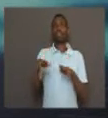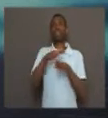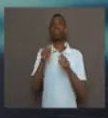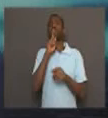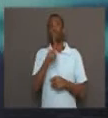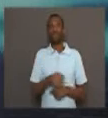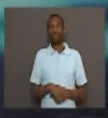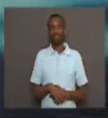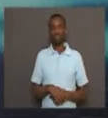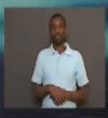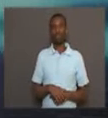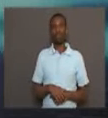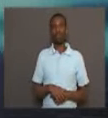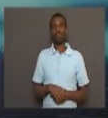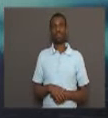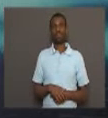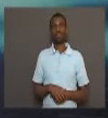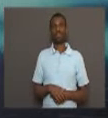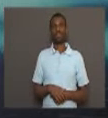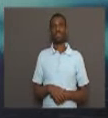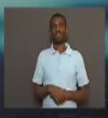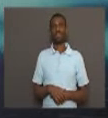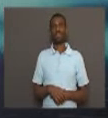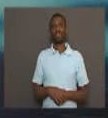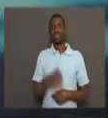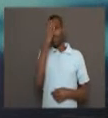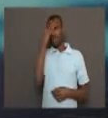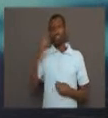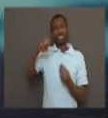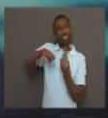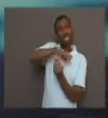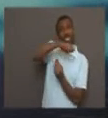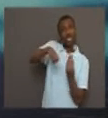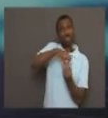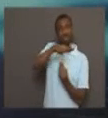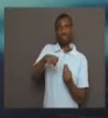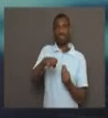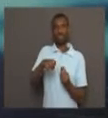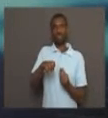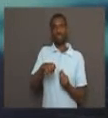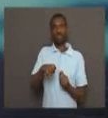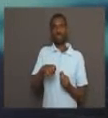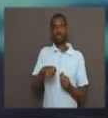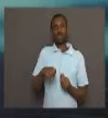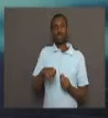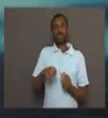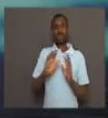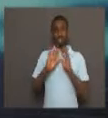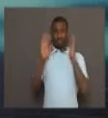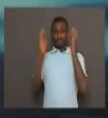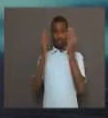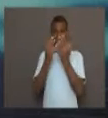had no way to explain why electrons did not spiral